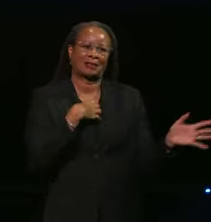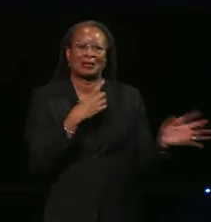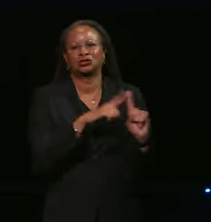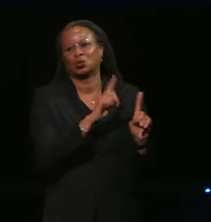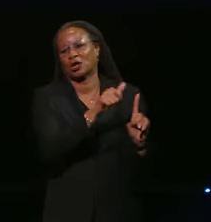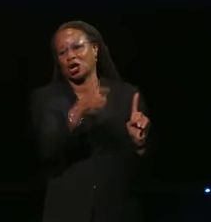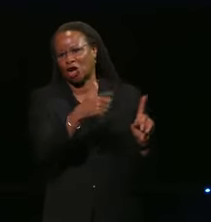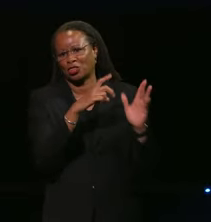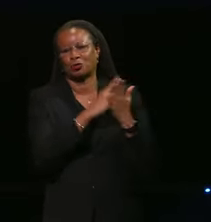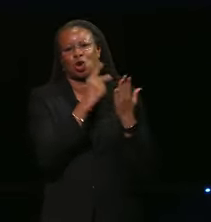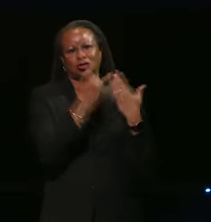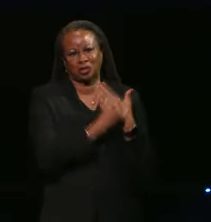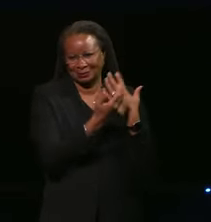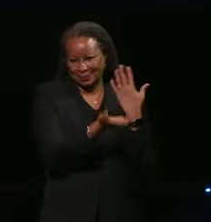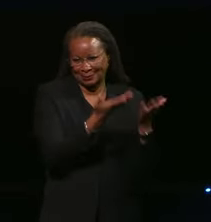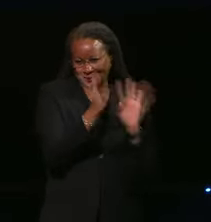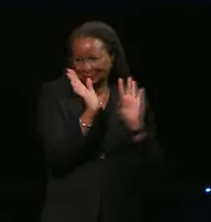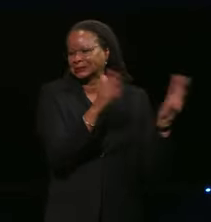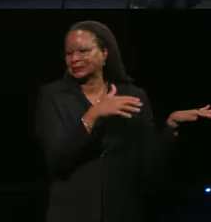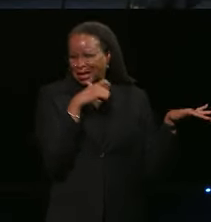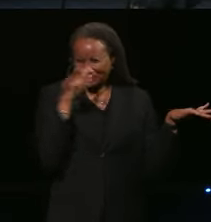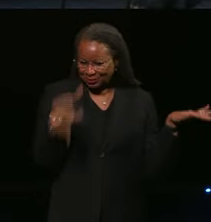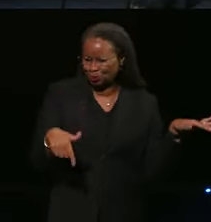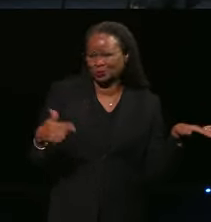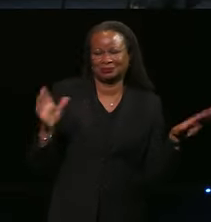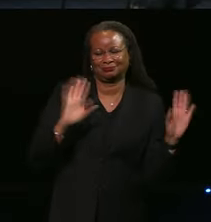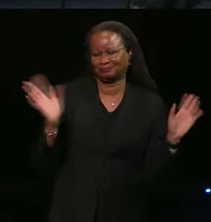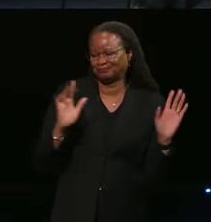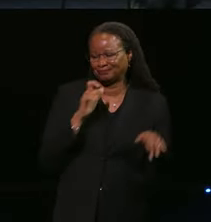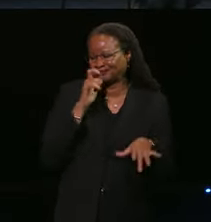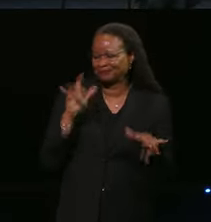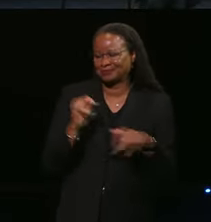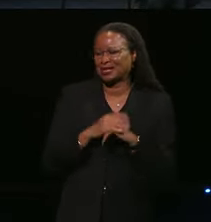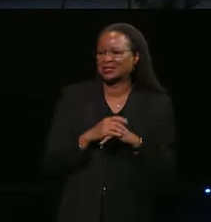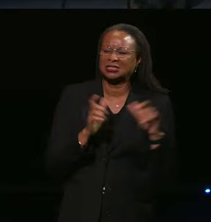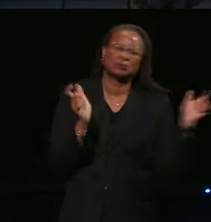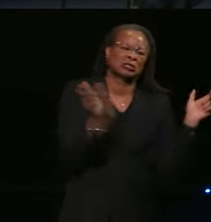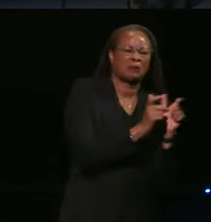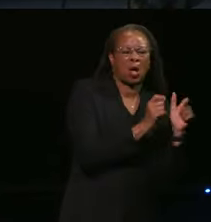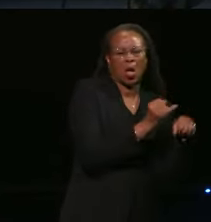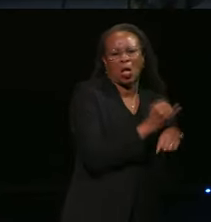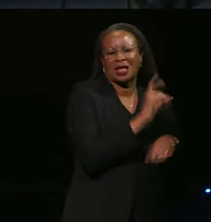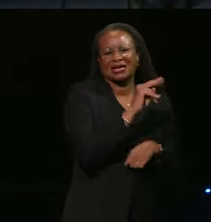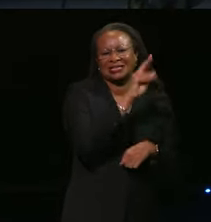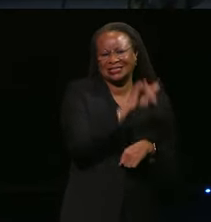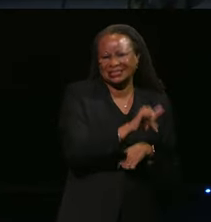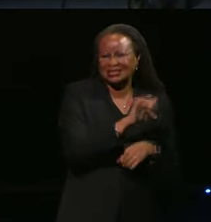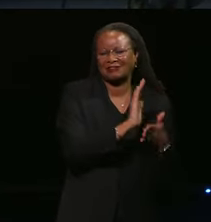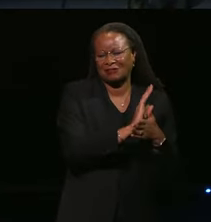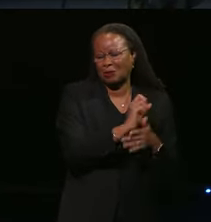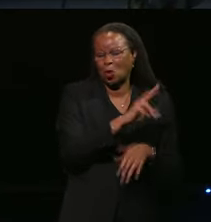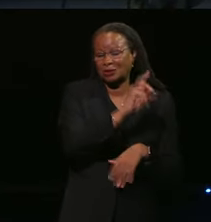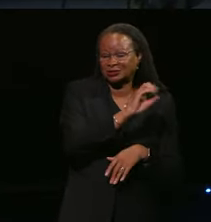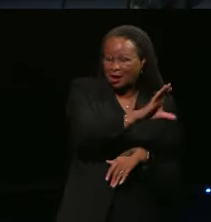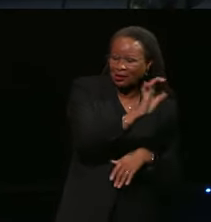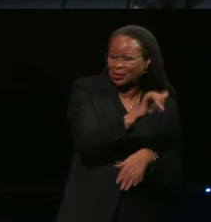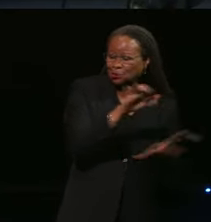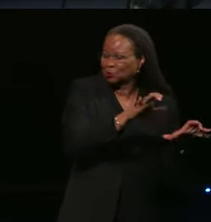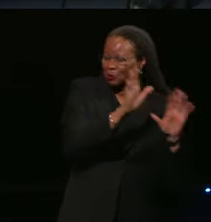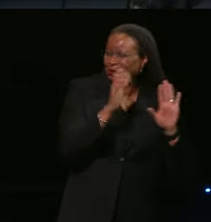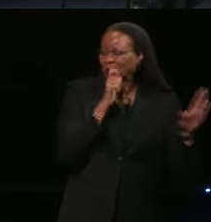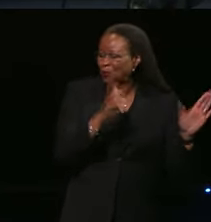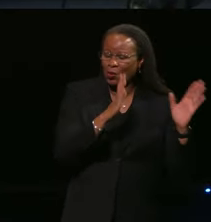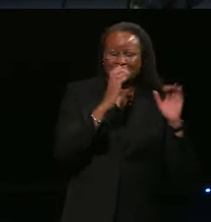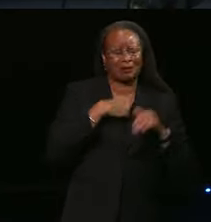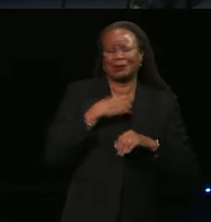another project, perhaps. Yeah, you know? Absolutely, yeah. Some small indie or some random TV show. I think show. It would be hard to go to Chris Nolan. You